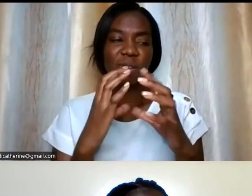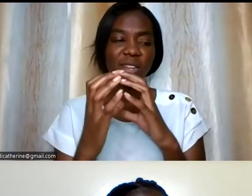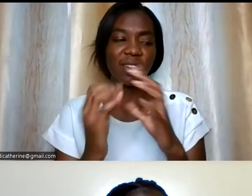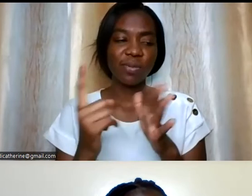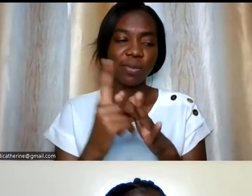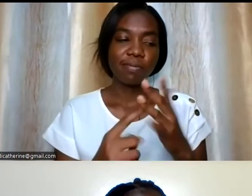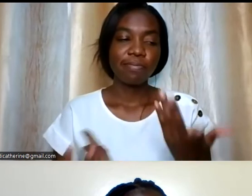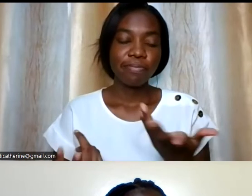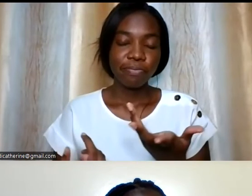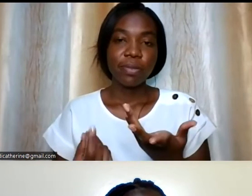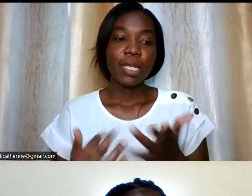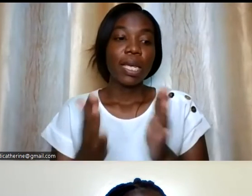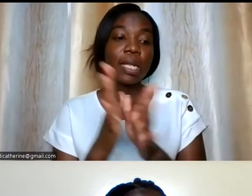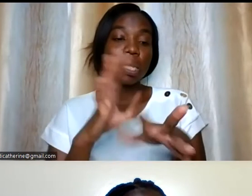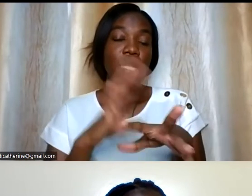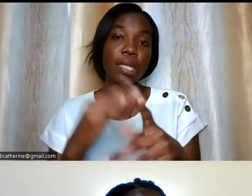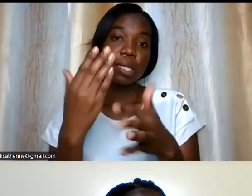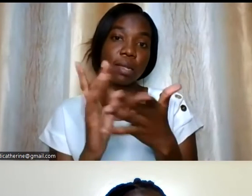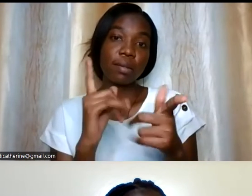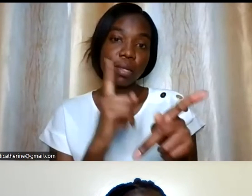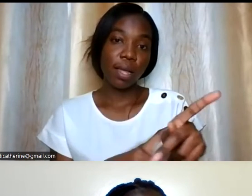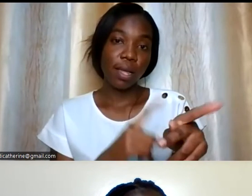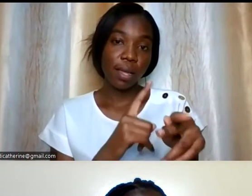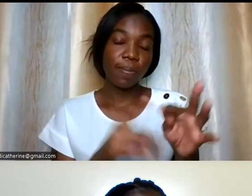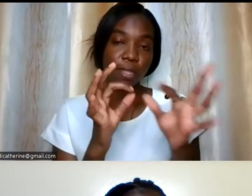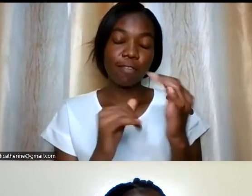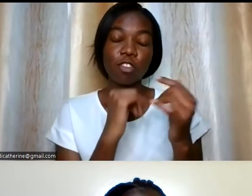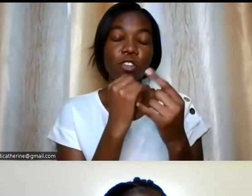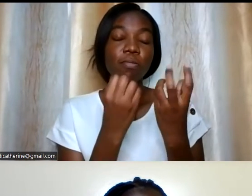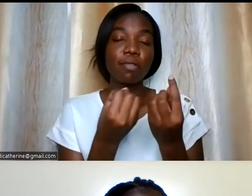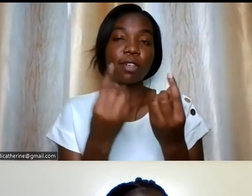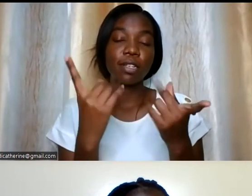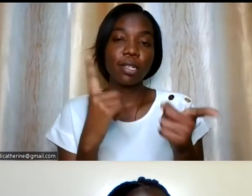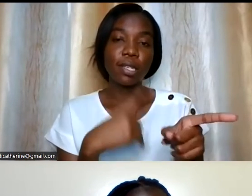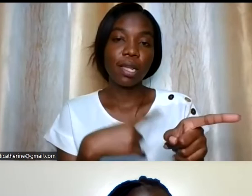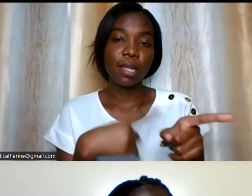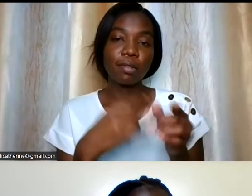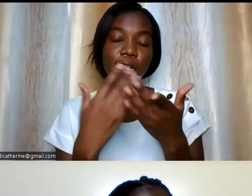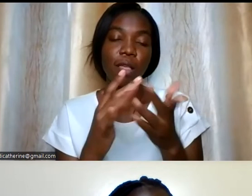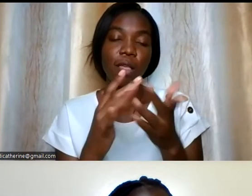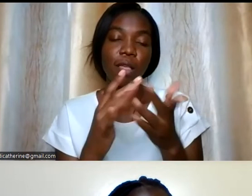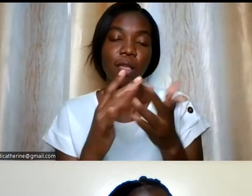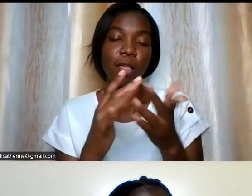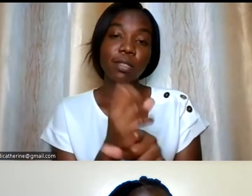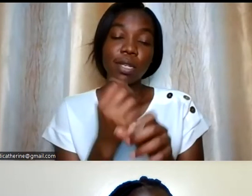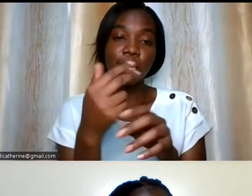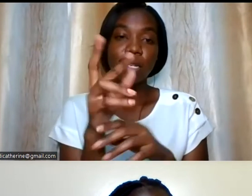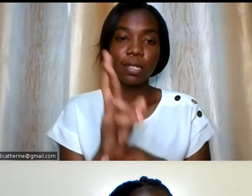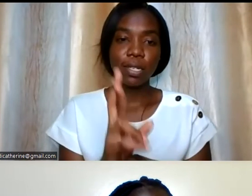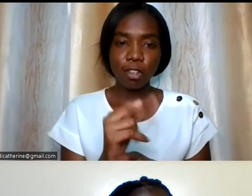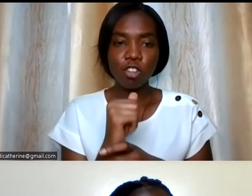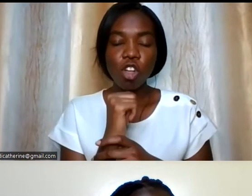You find that sometimes, if not most times, and some organizations, HR does not